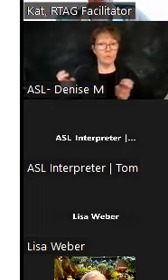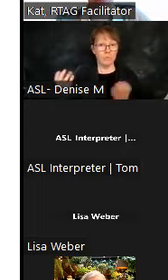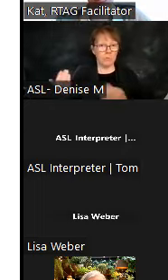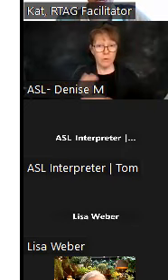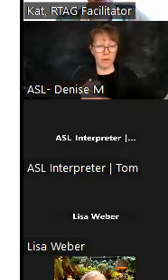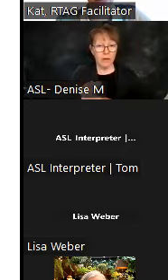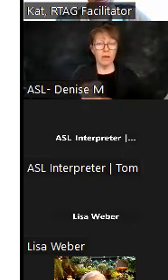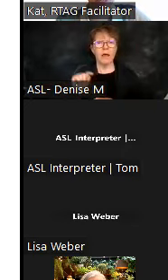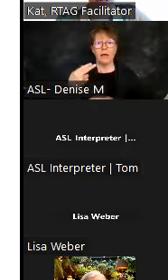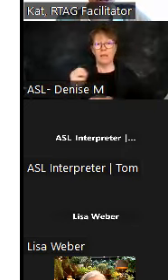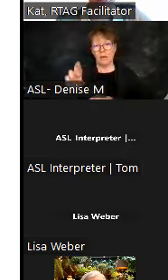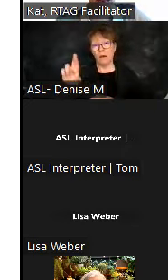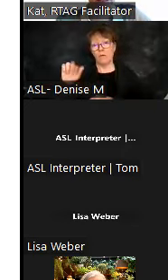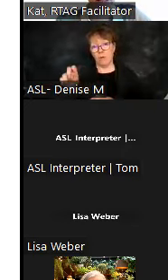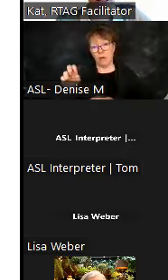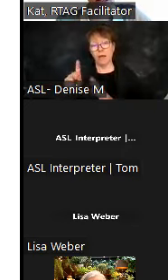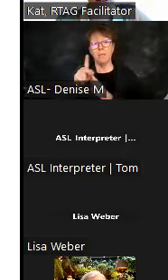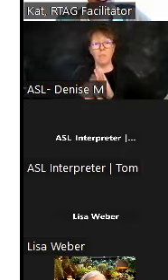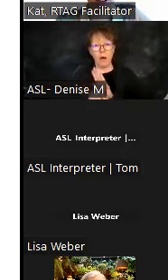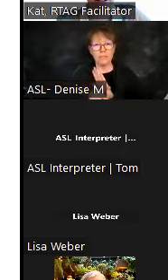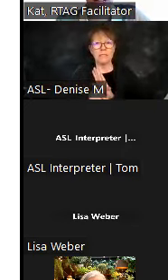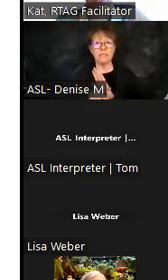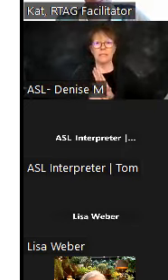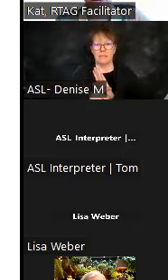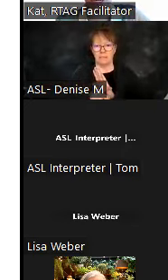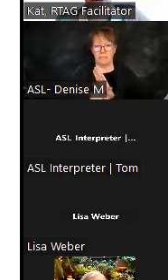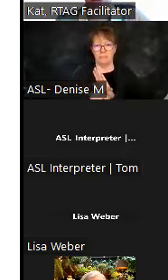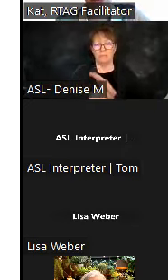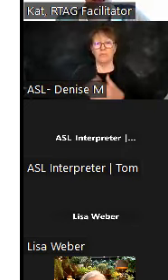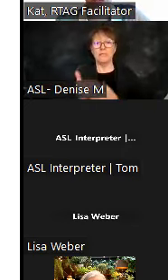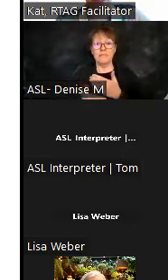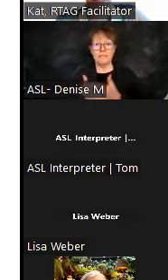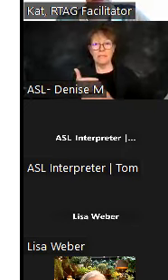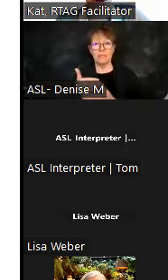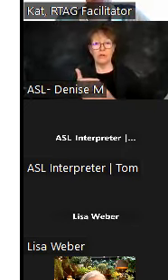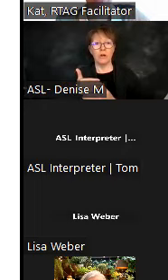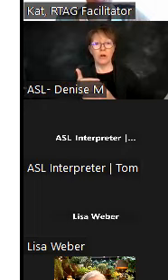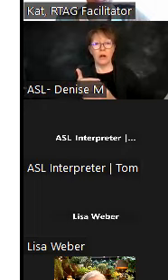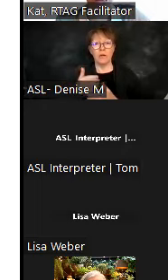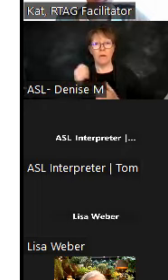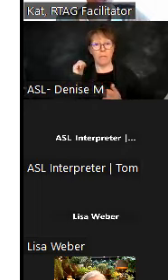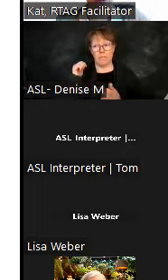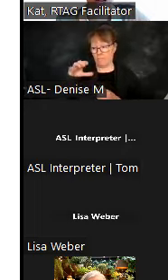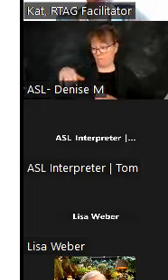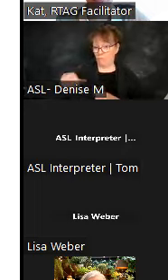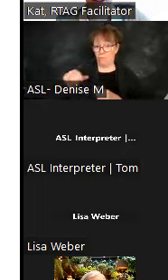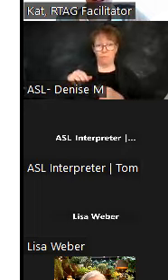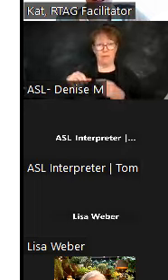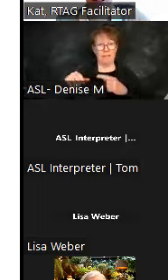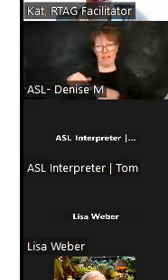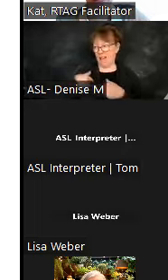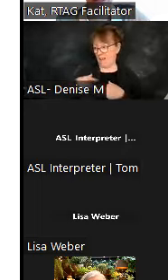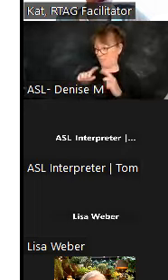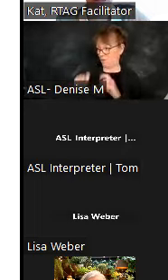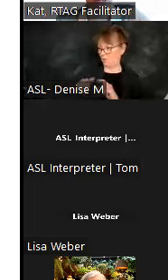ride's policy and procedure of passing a rider's destination without dropping them off, and dropping off a